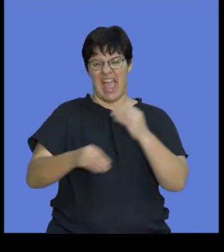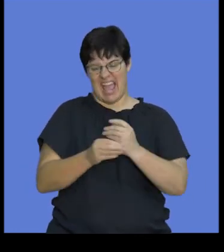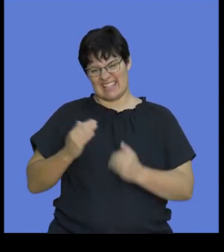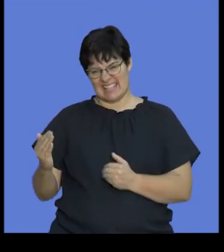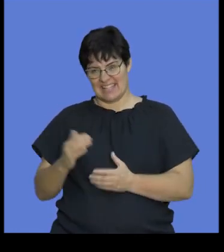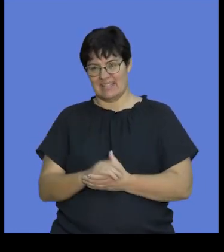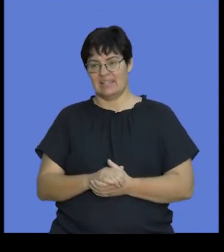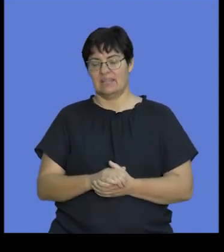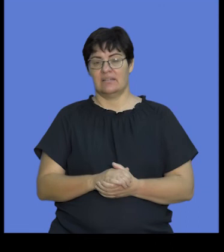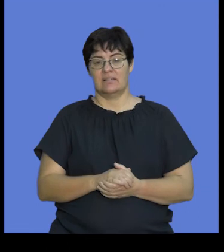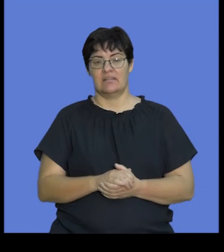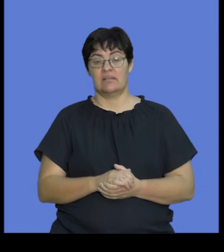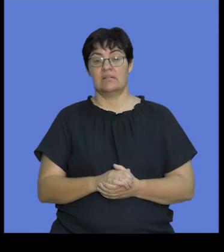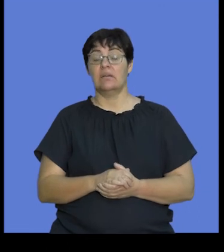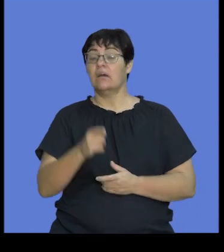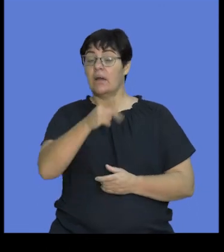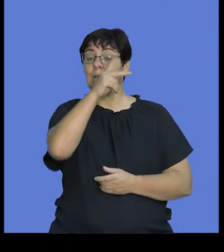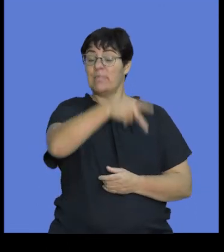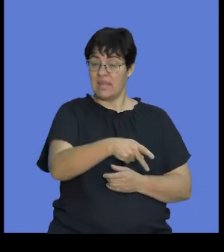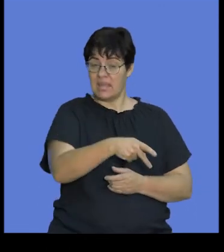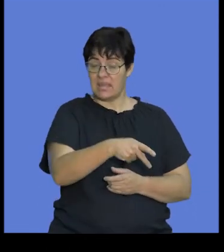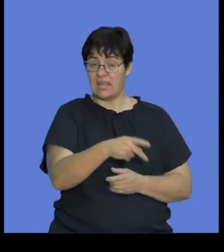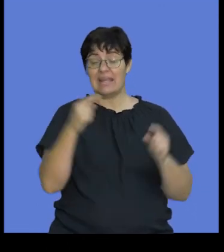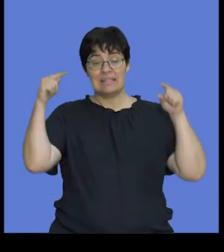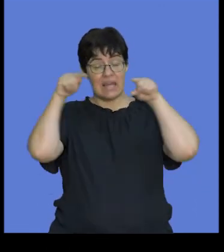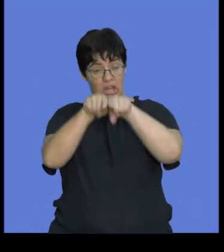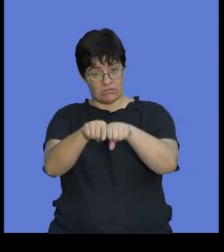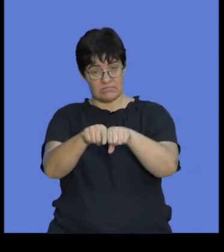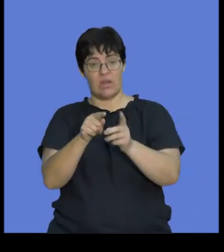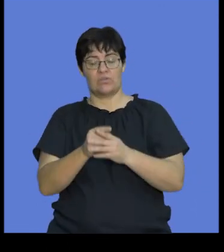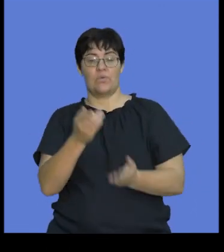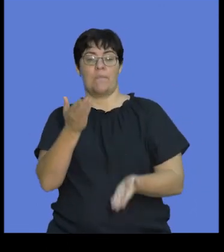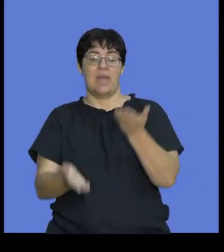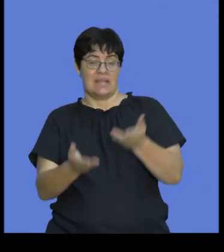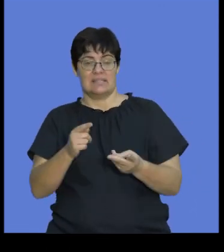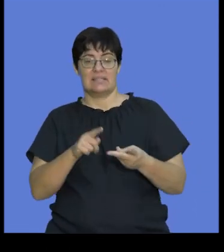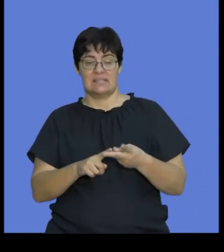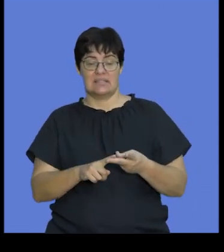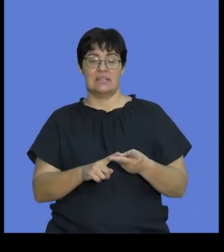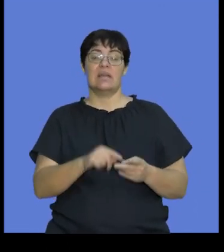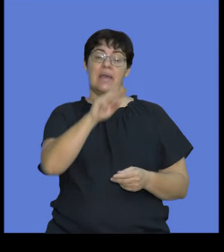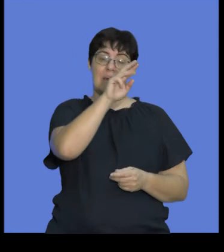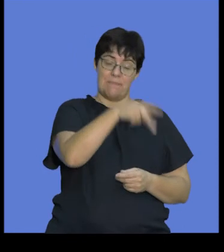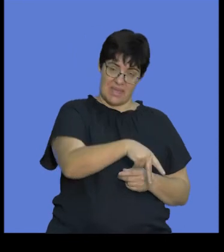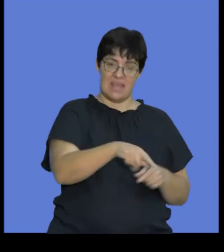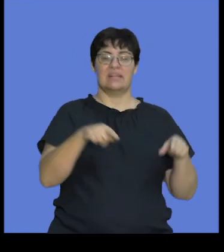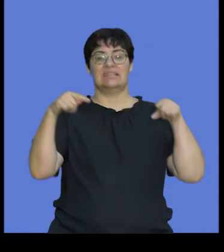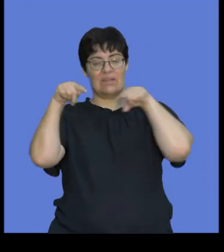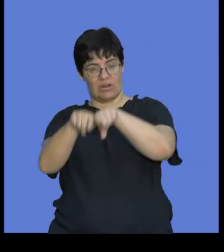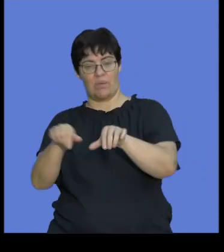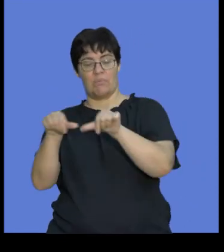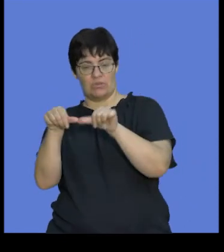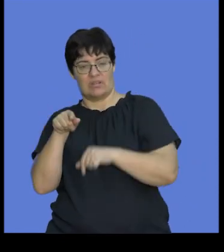on the side, okay, is that momentum is directly proportional to mass and